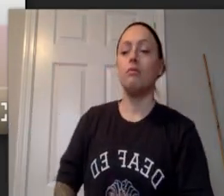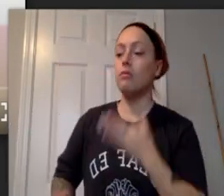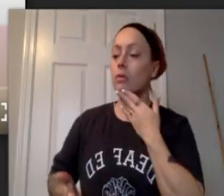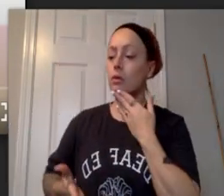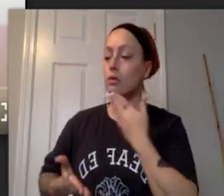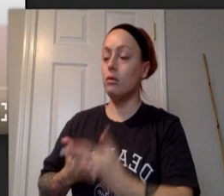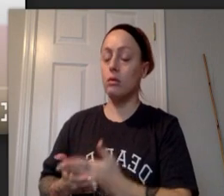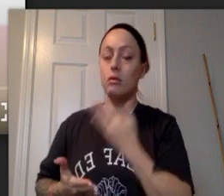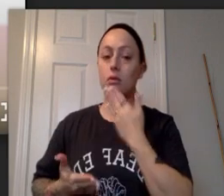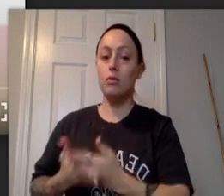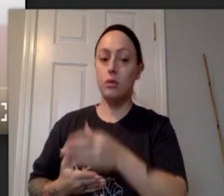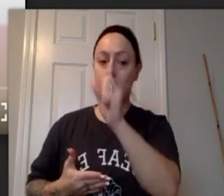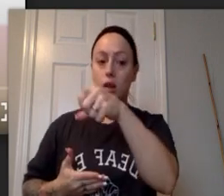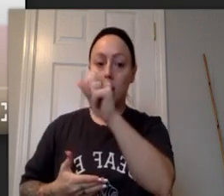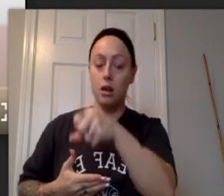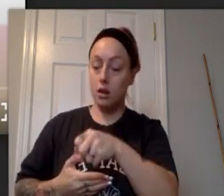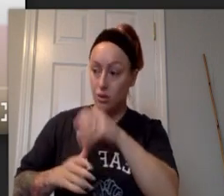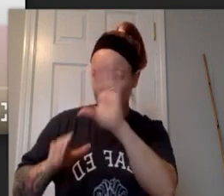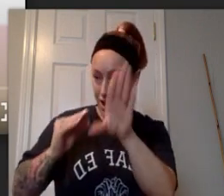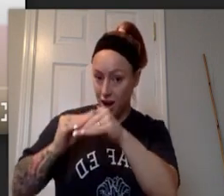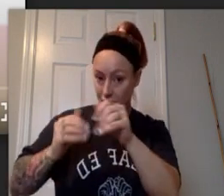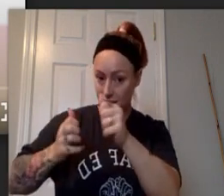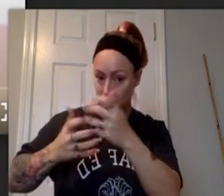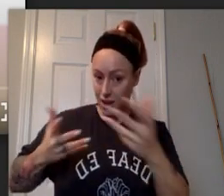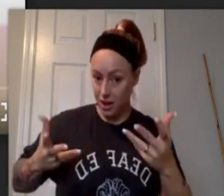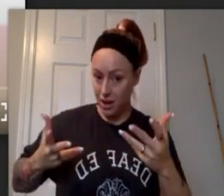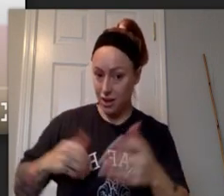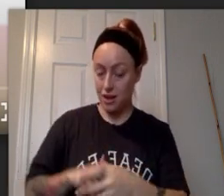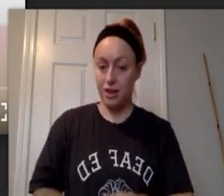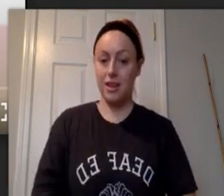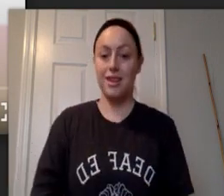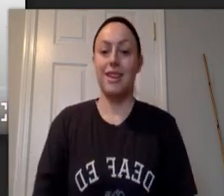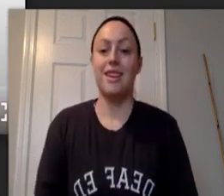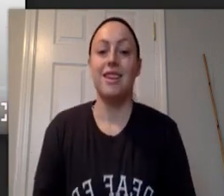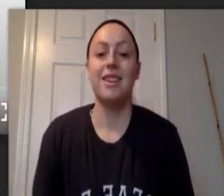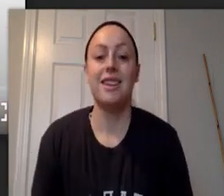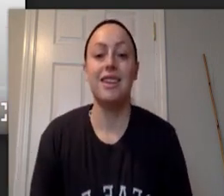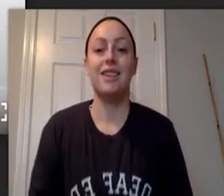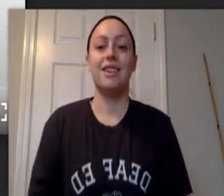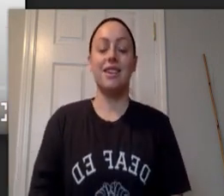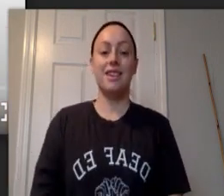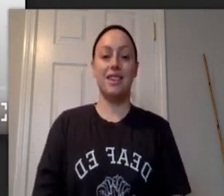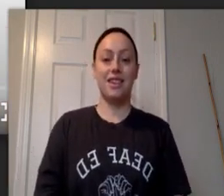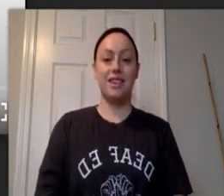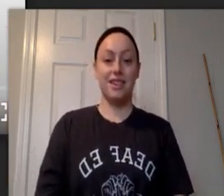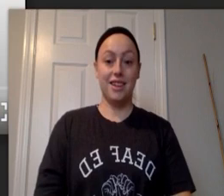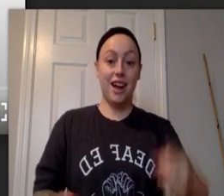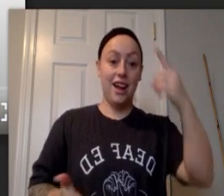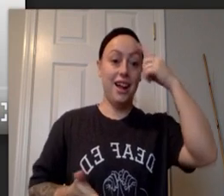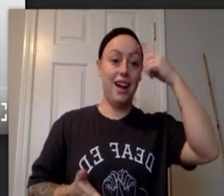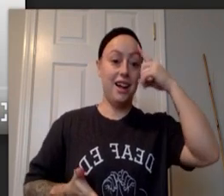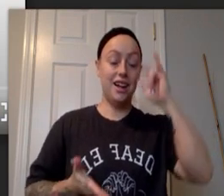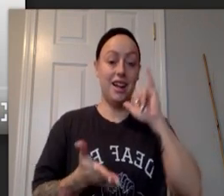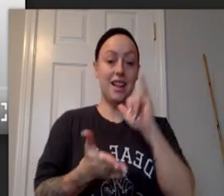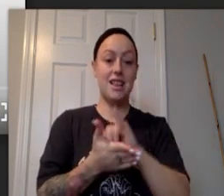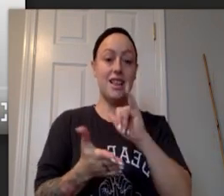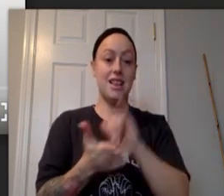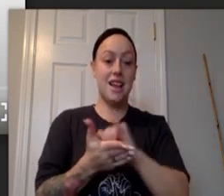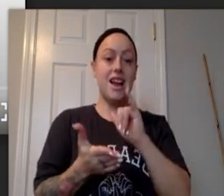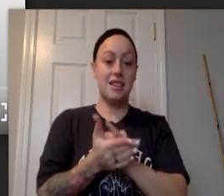said. Thank you. Anything to add? I was just going to pause. No, no, I think that that's